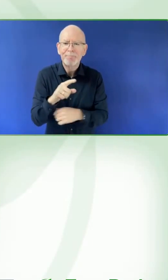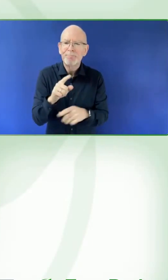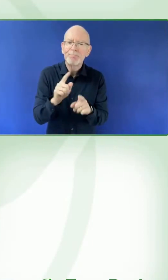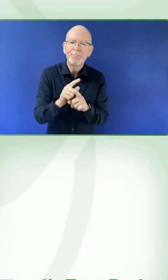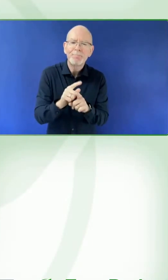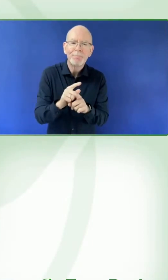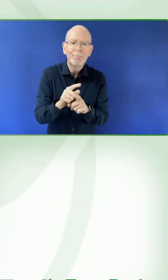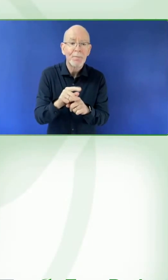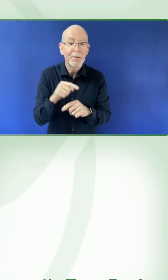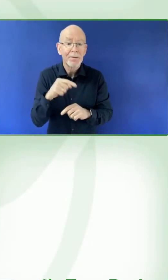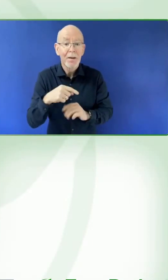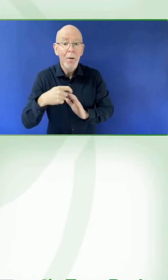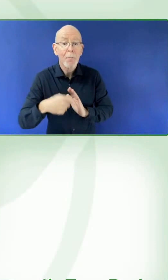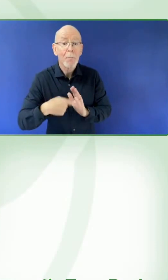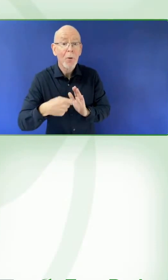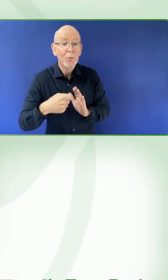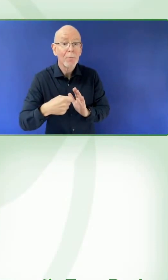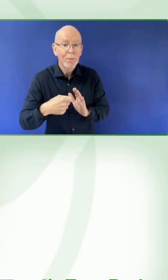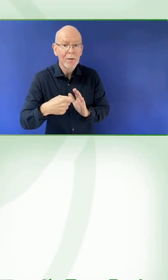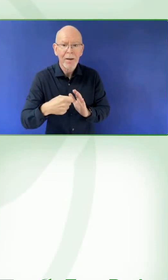organizations, basically. We had